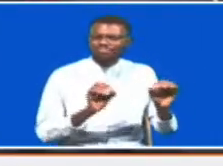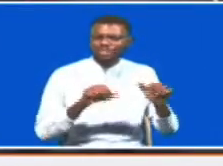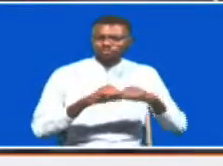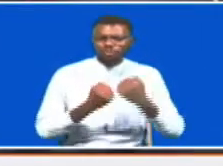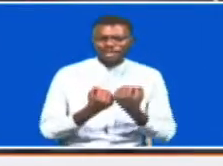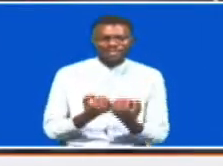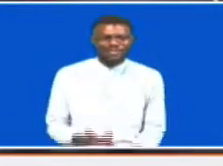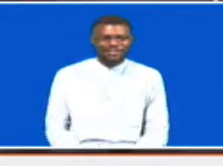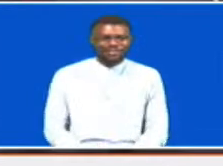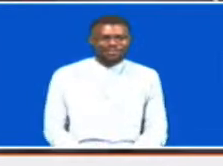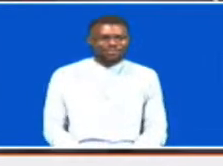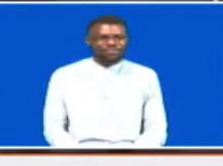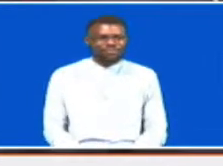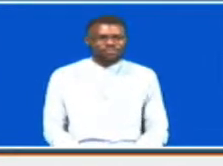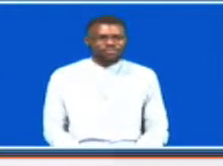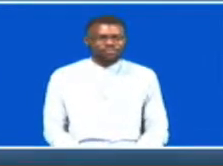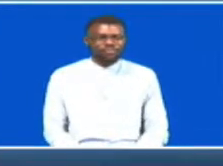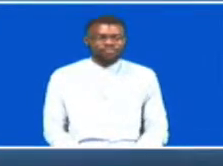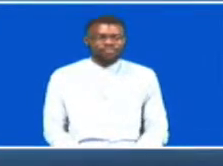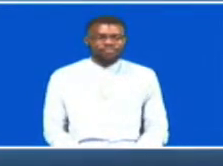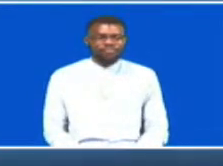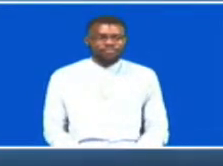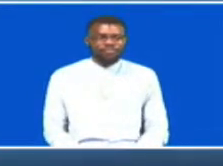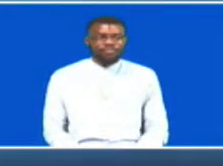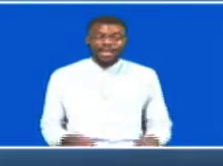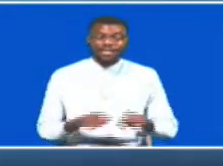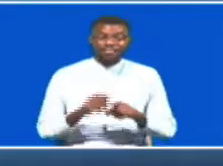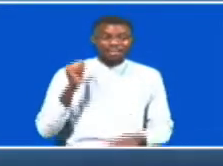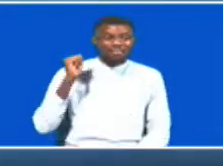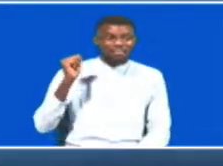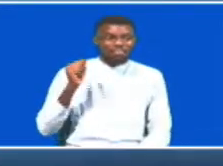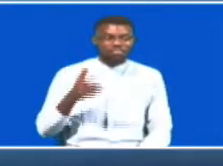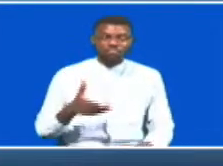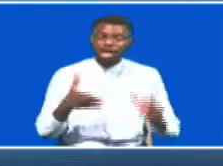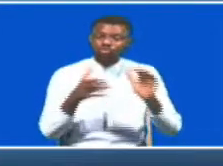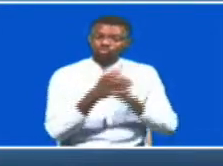Also in politics, Jubilee wrangles escalate.